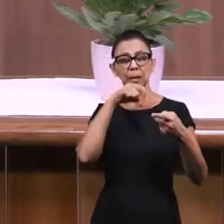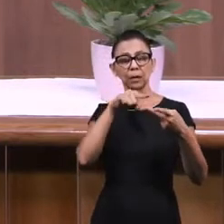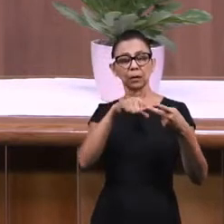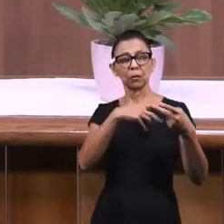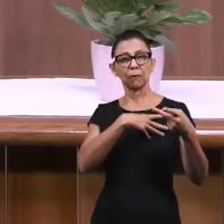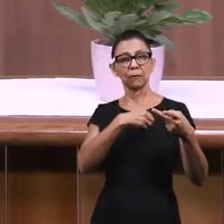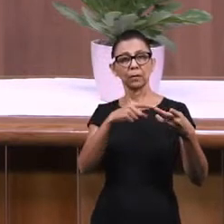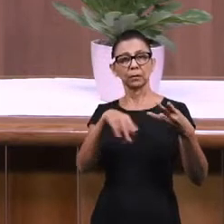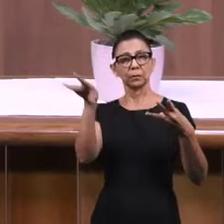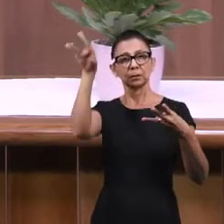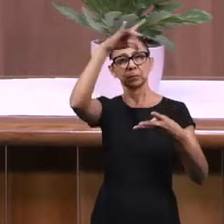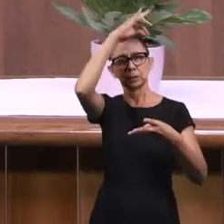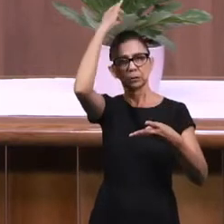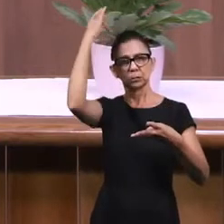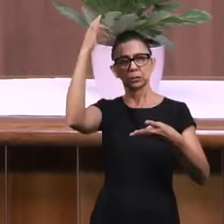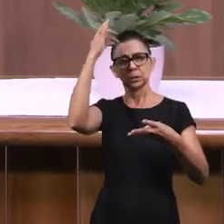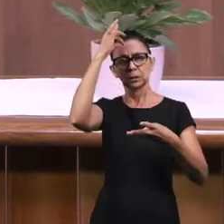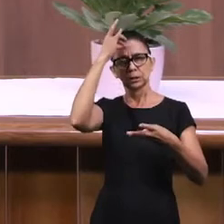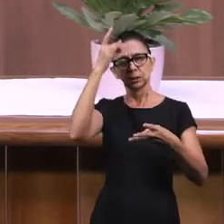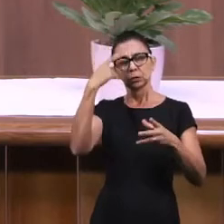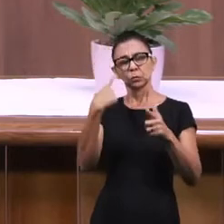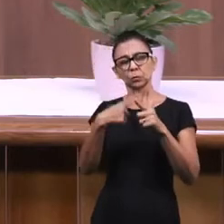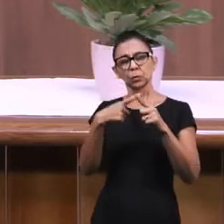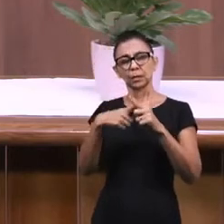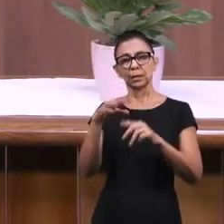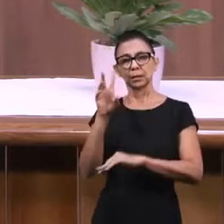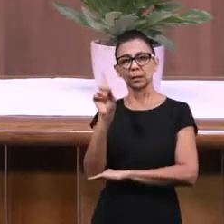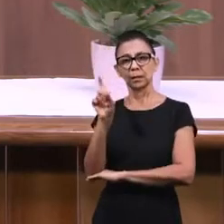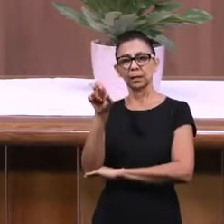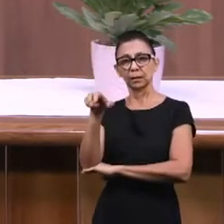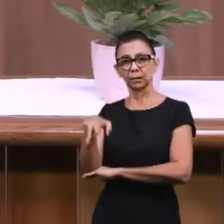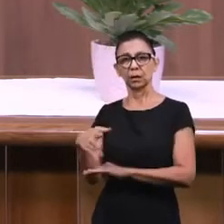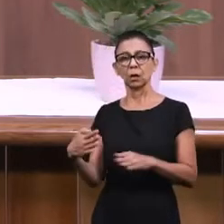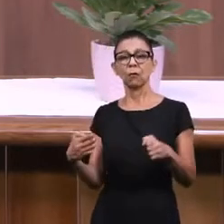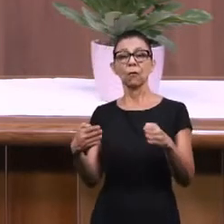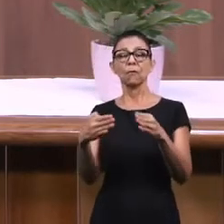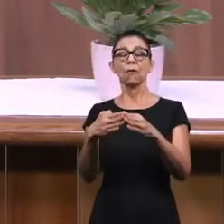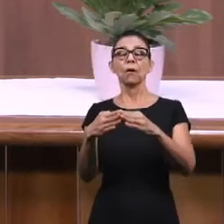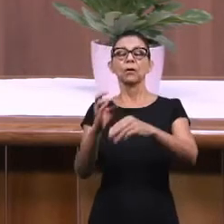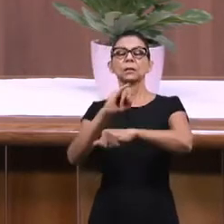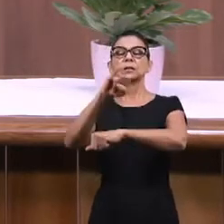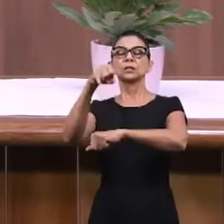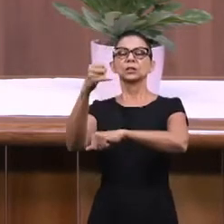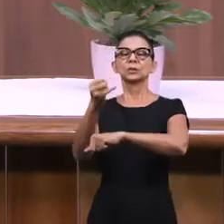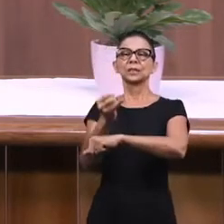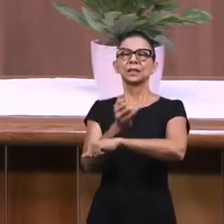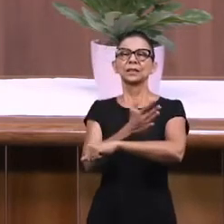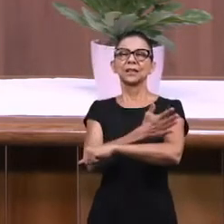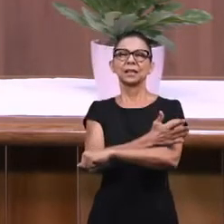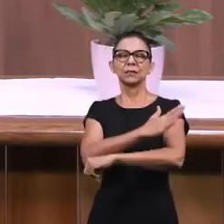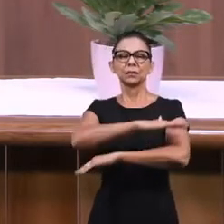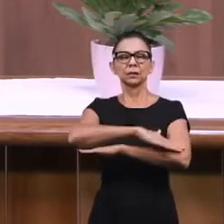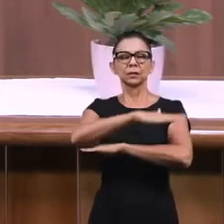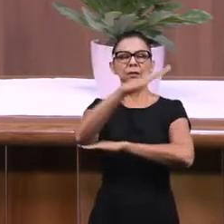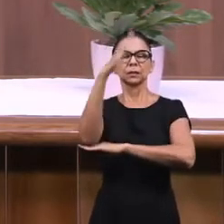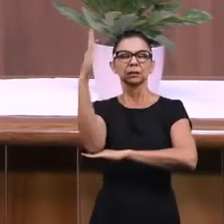face Jerusalem, and his vision was a vision of eternity, not a vision of the